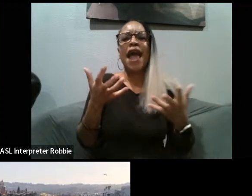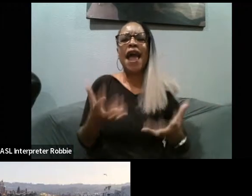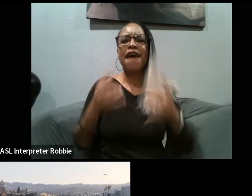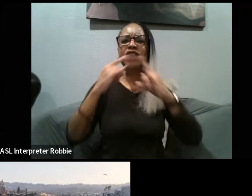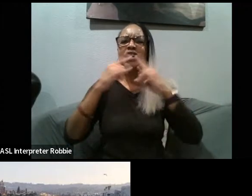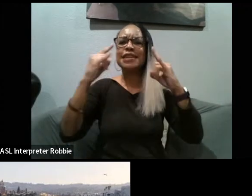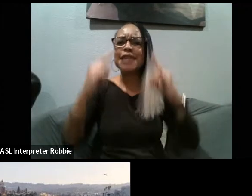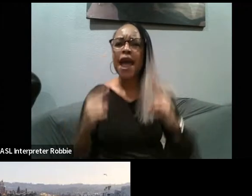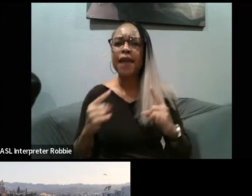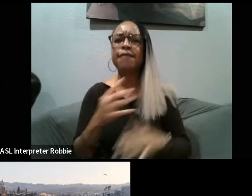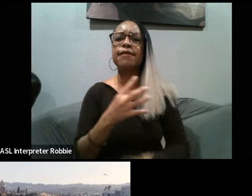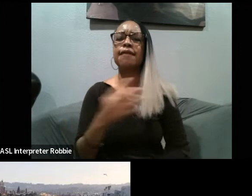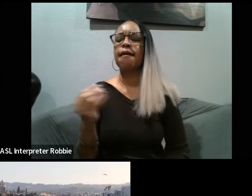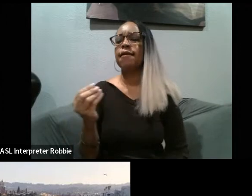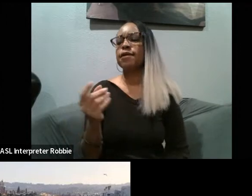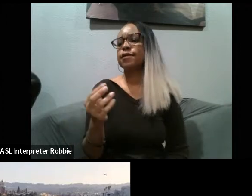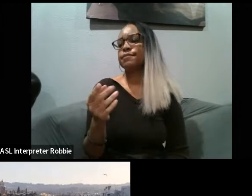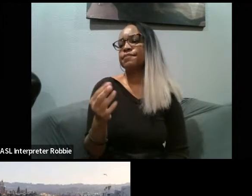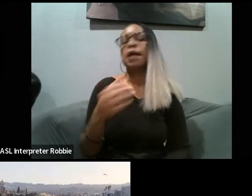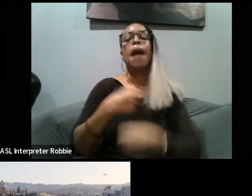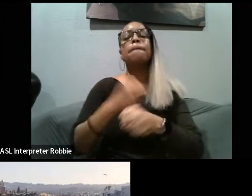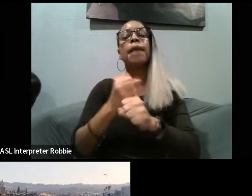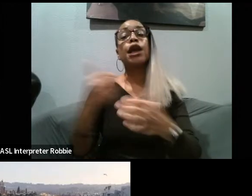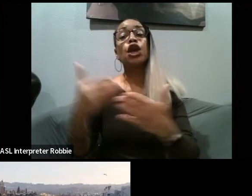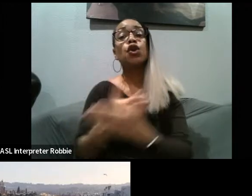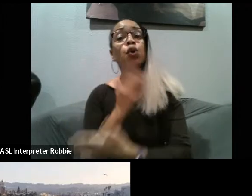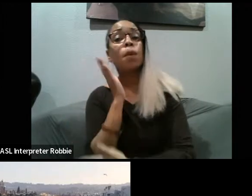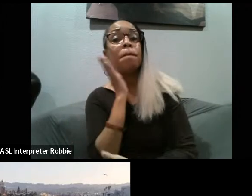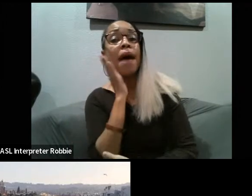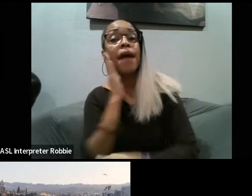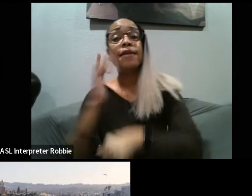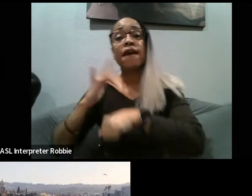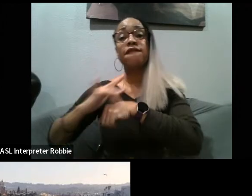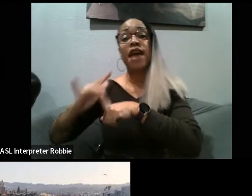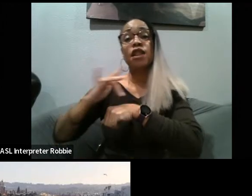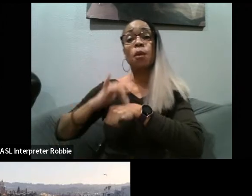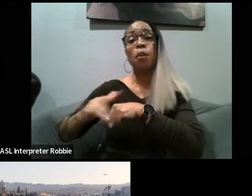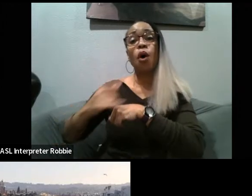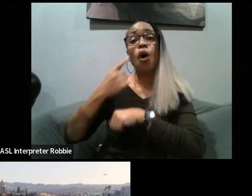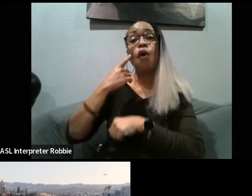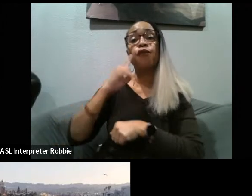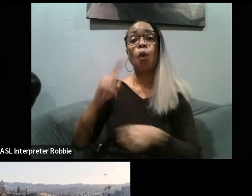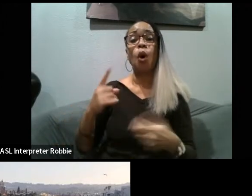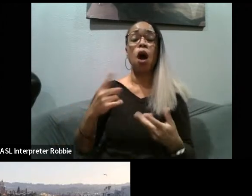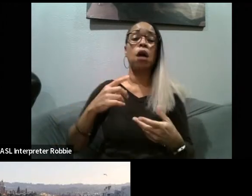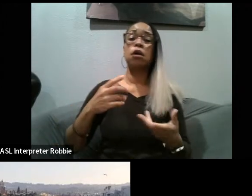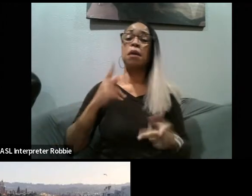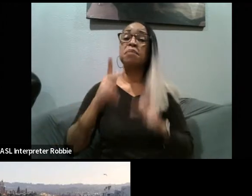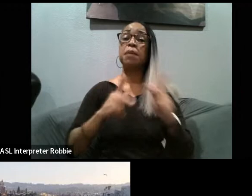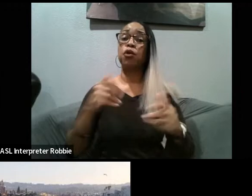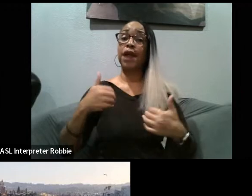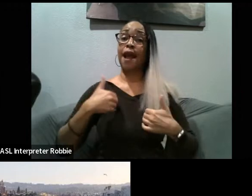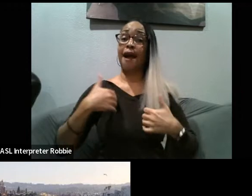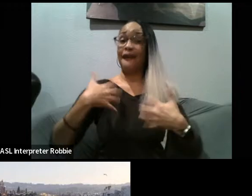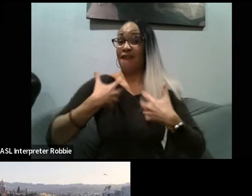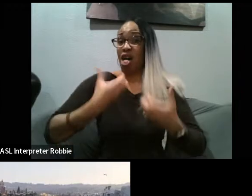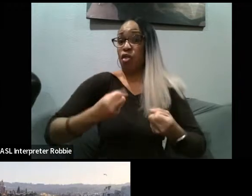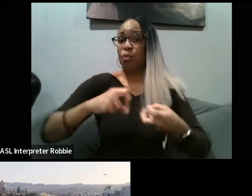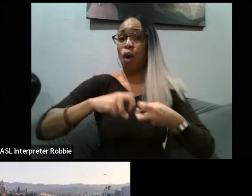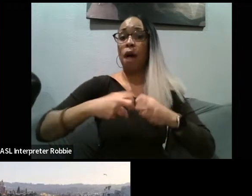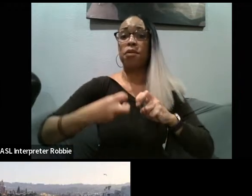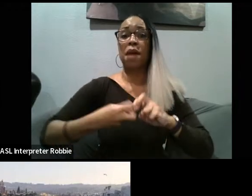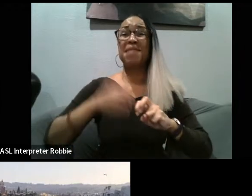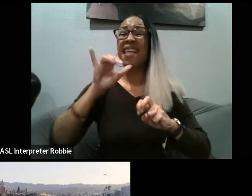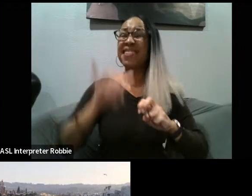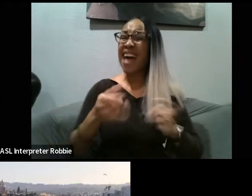like that, but also making new beds available for those who are medically fragile. So that's something that folks moved on really quickly.